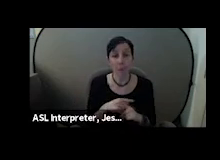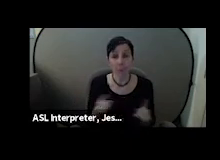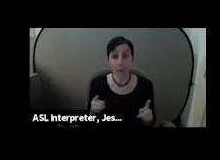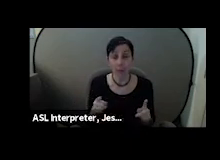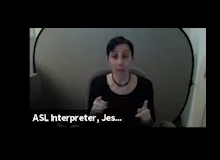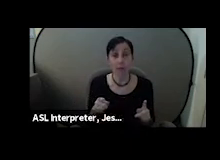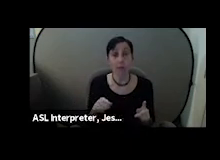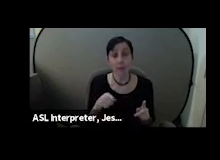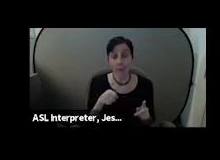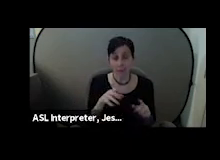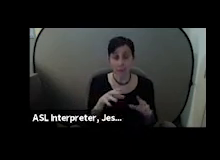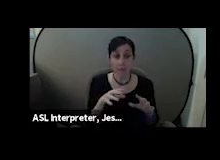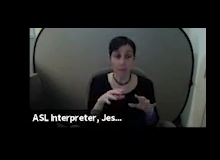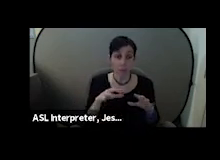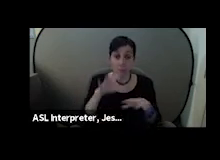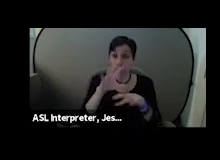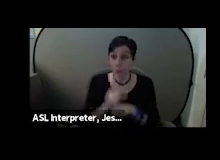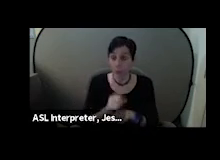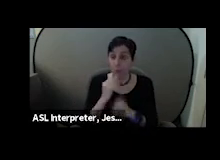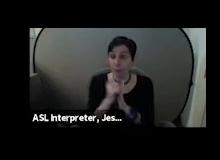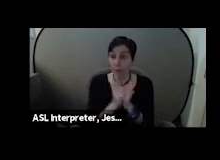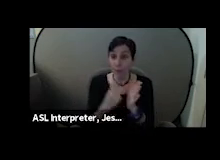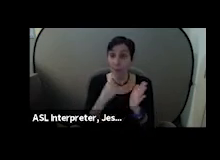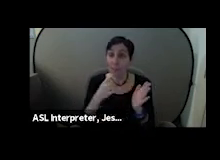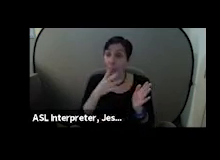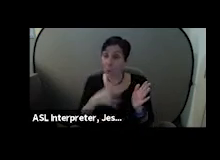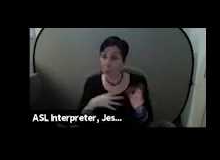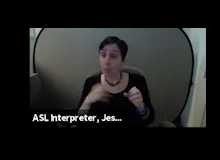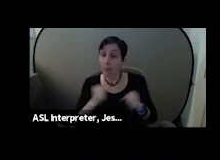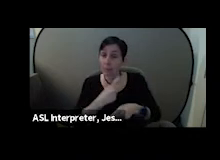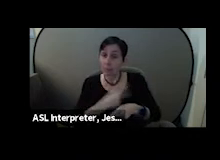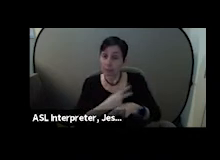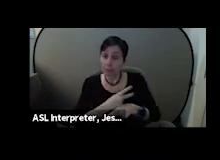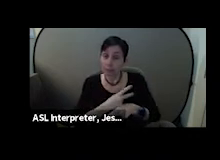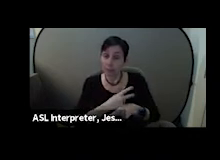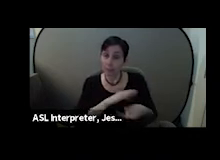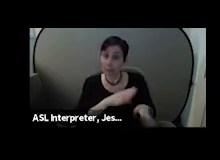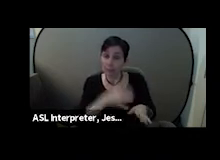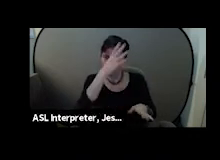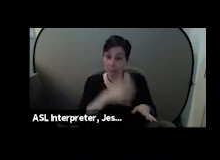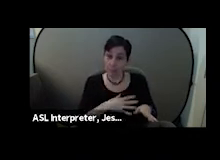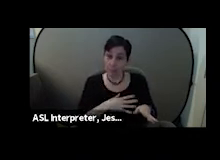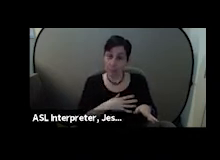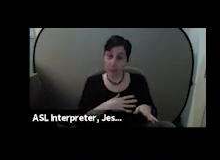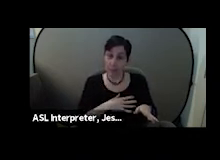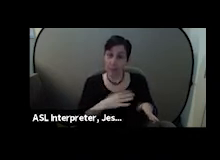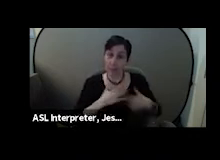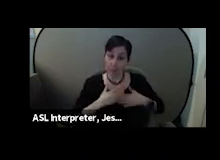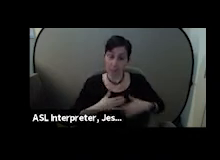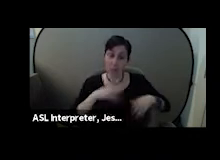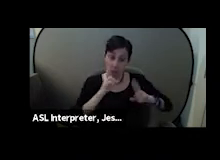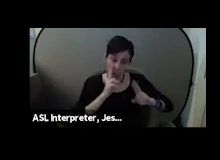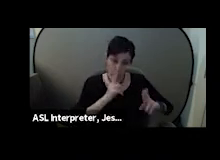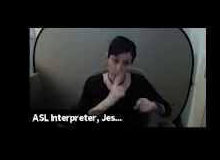traditional halacha that a woman would treat a man's body with the proper respect. And that's the